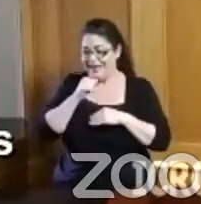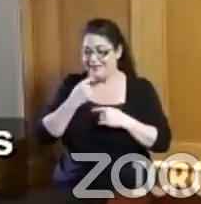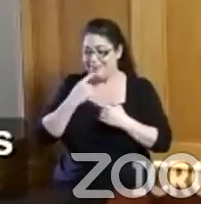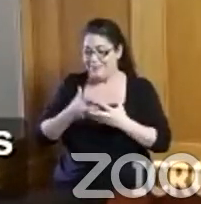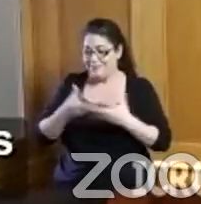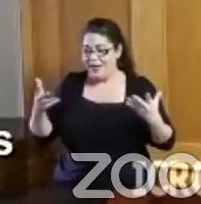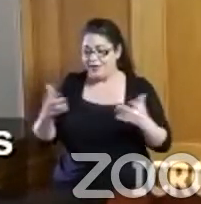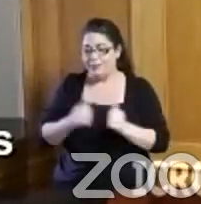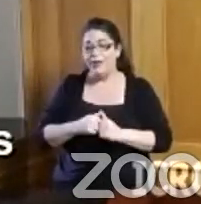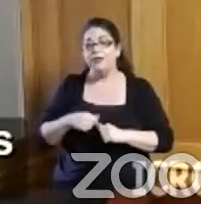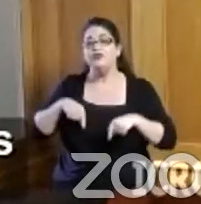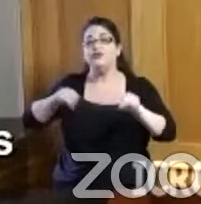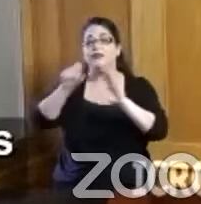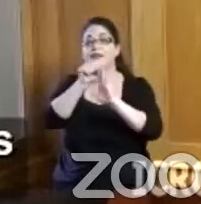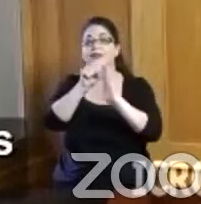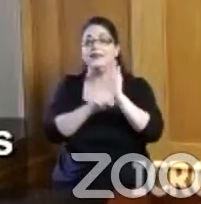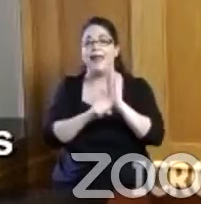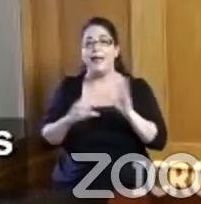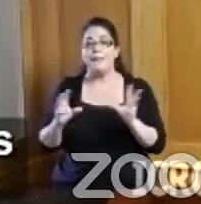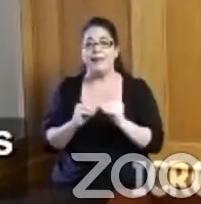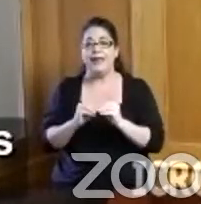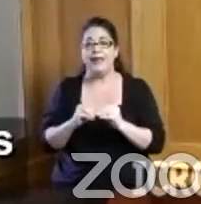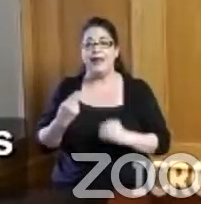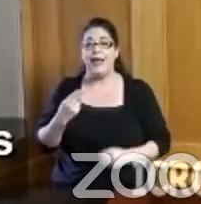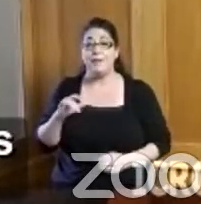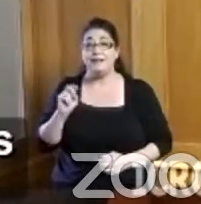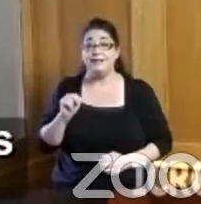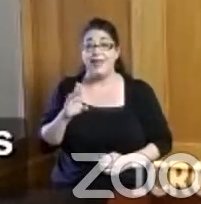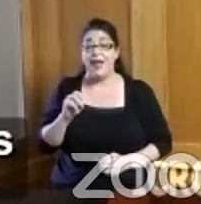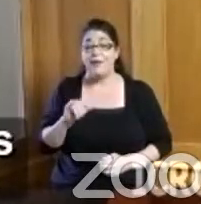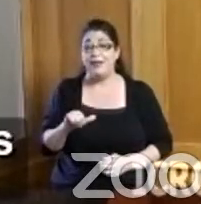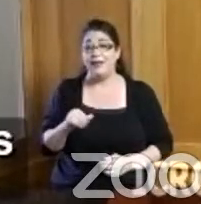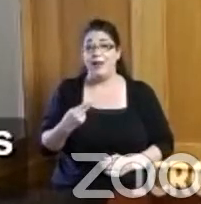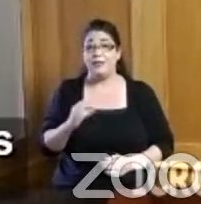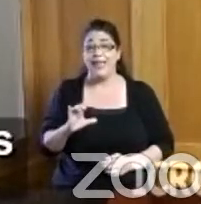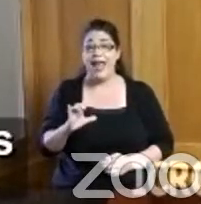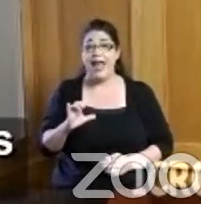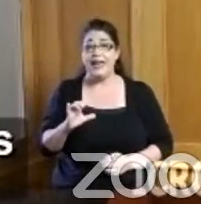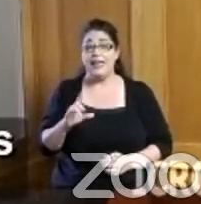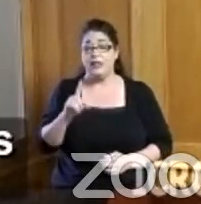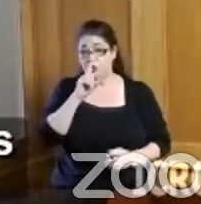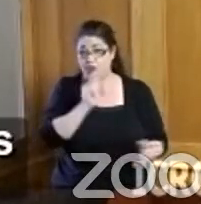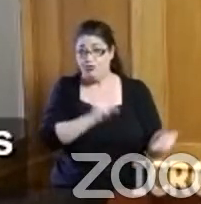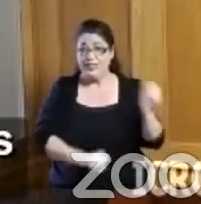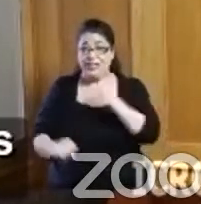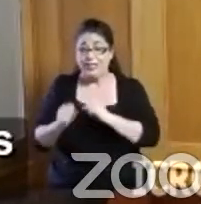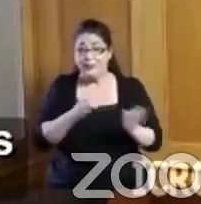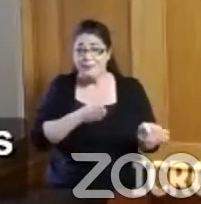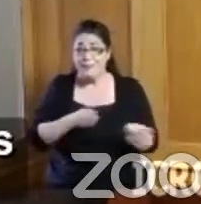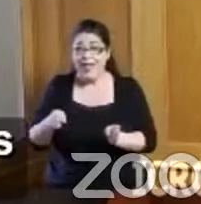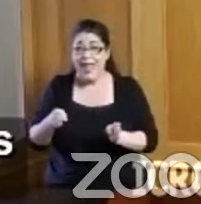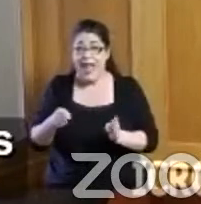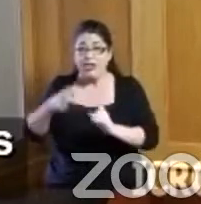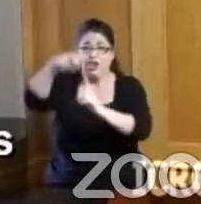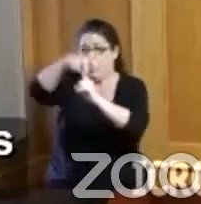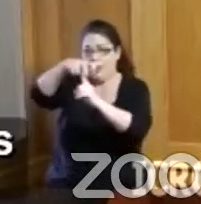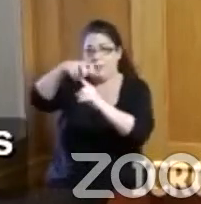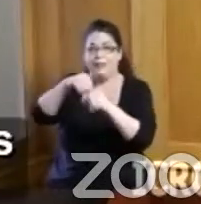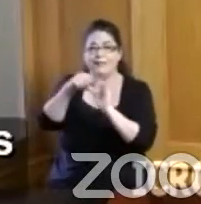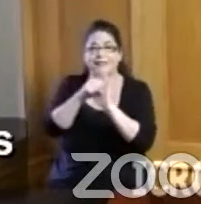announced in a state meeting that the Hamilton County plan and strategic plan to use this money is the best in the